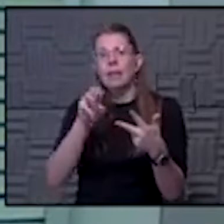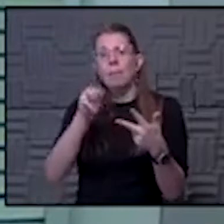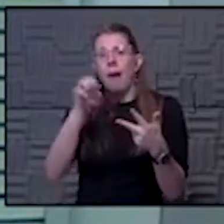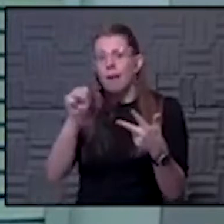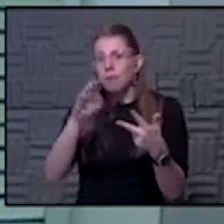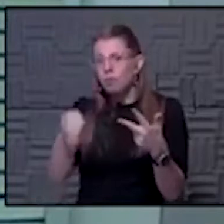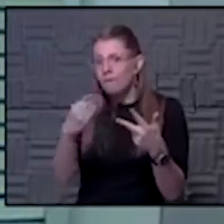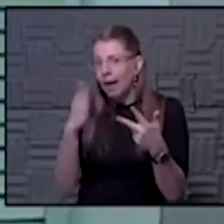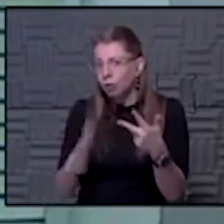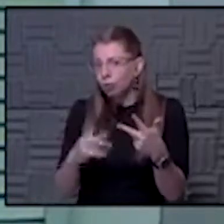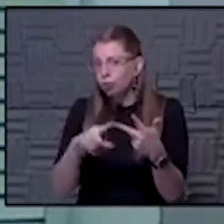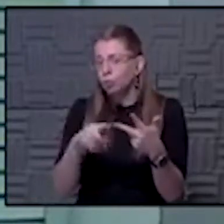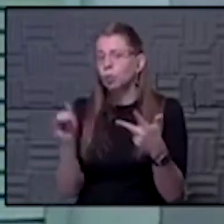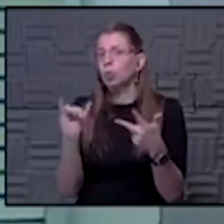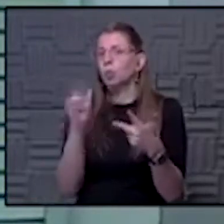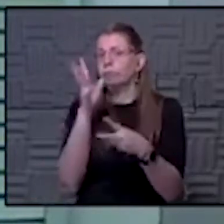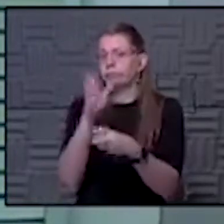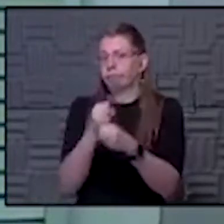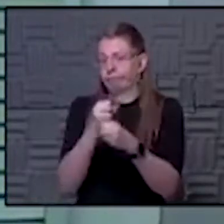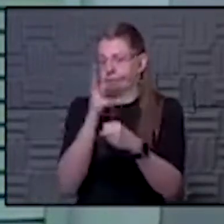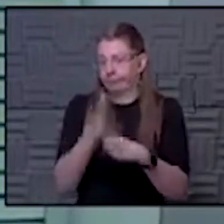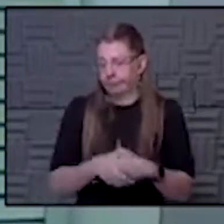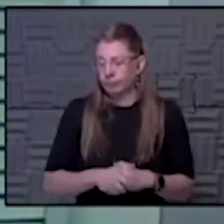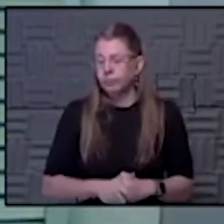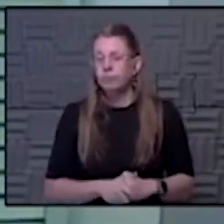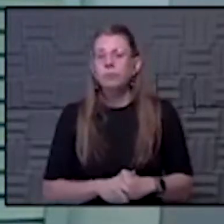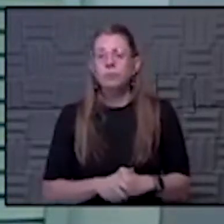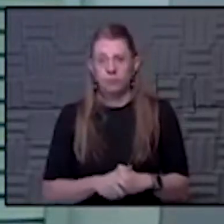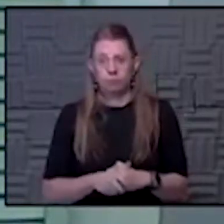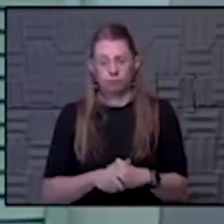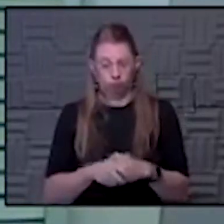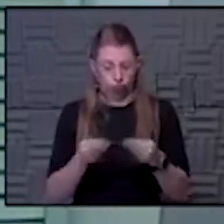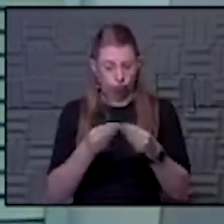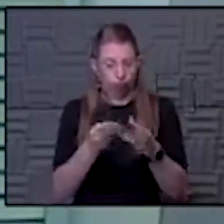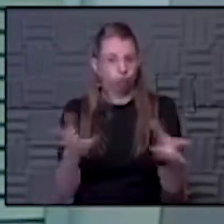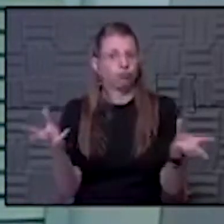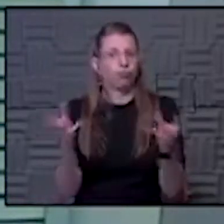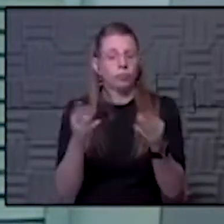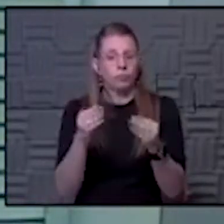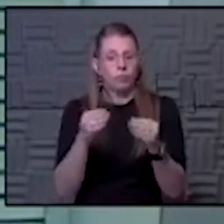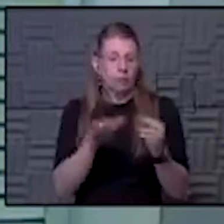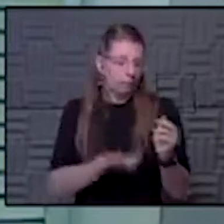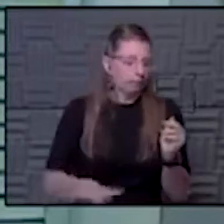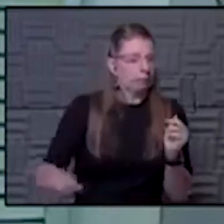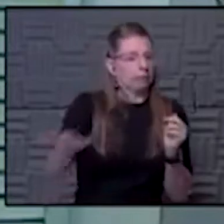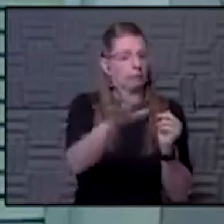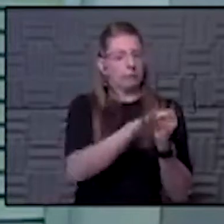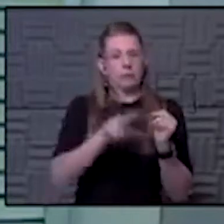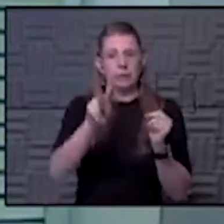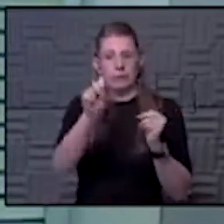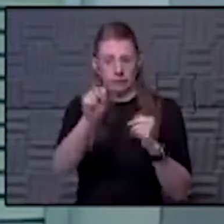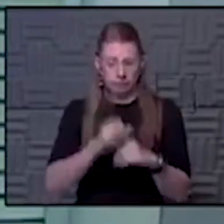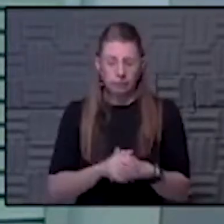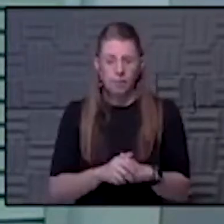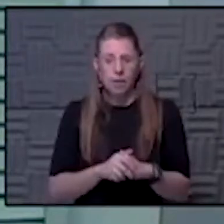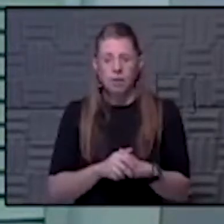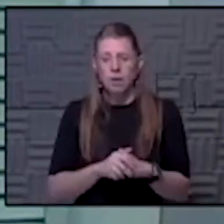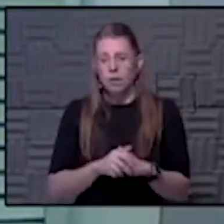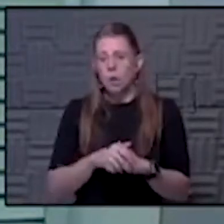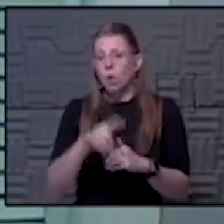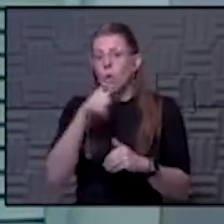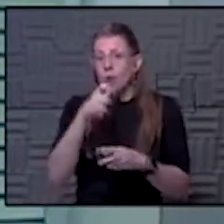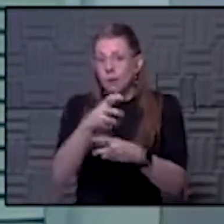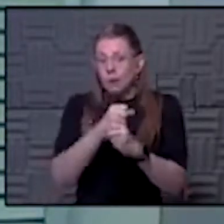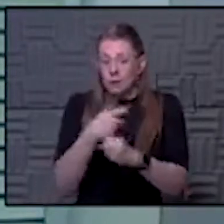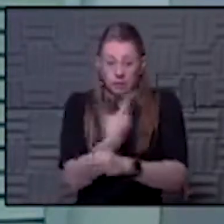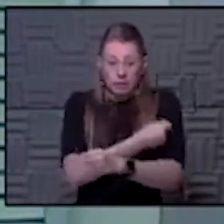providers. So there'll be a fairly wide distribution base. The guidance for who gets it will